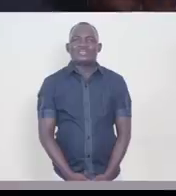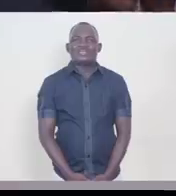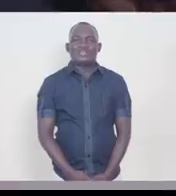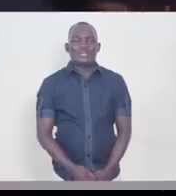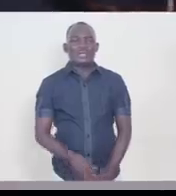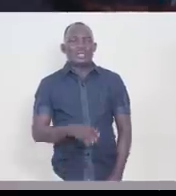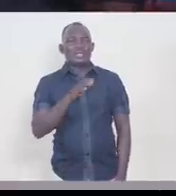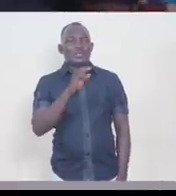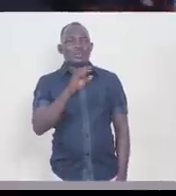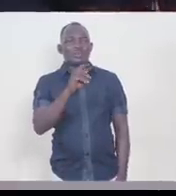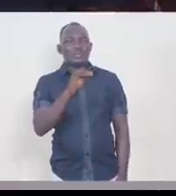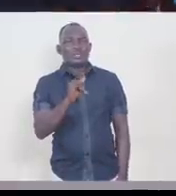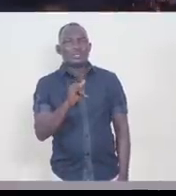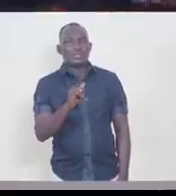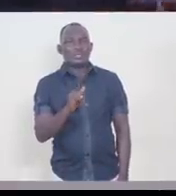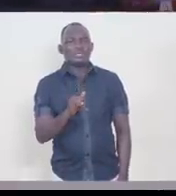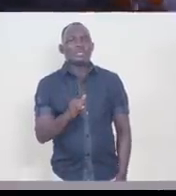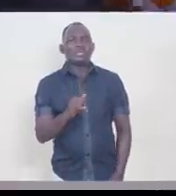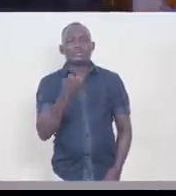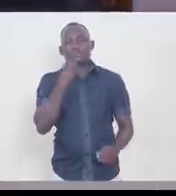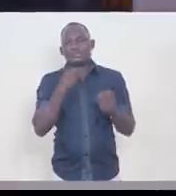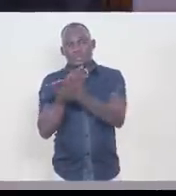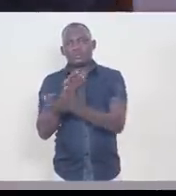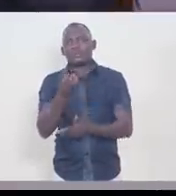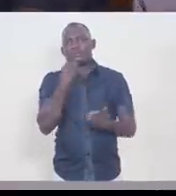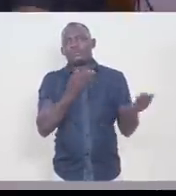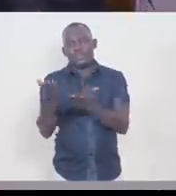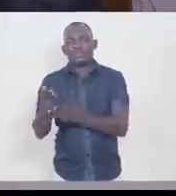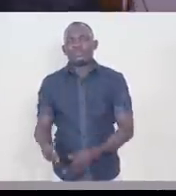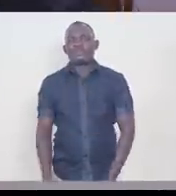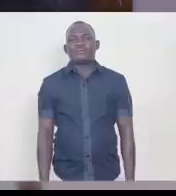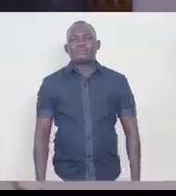Kobe, get them something to eat.